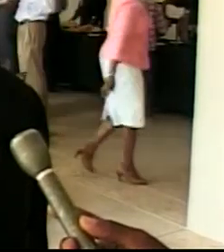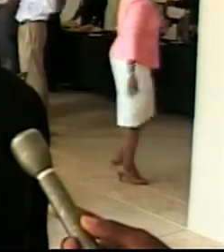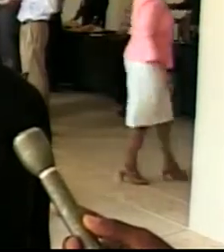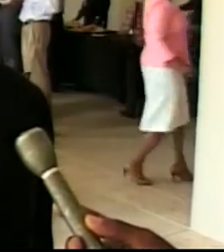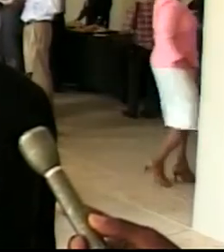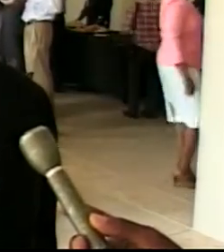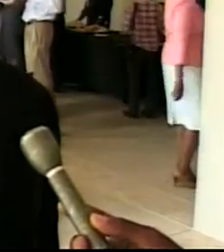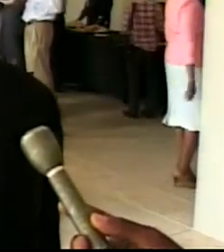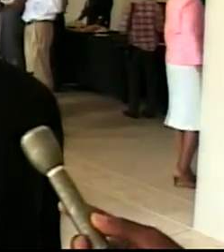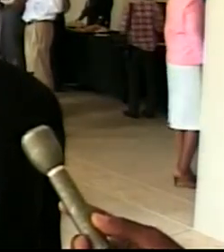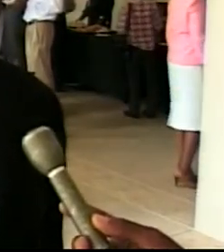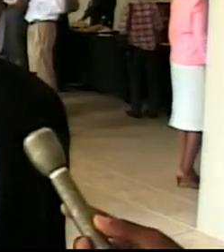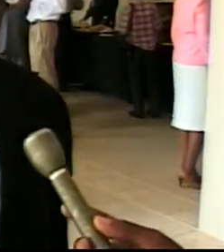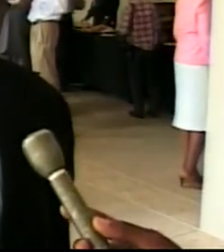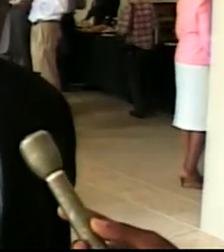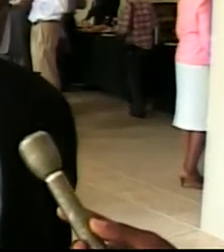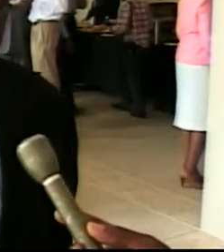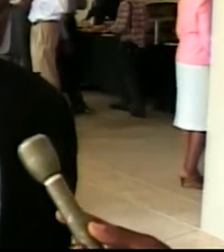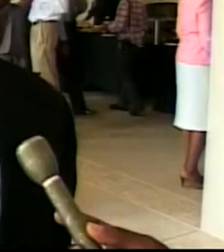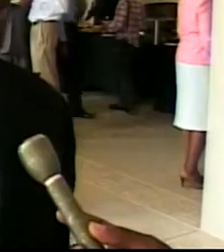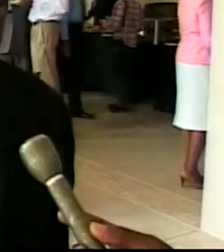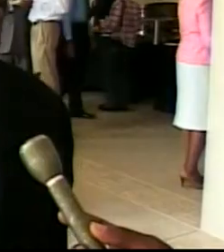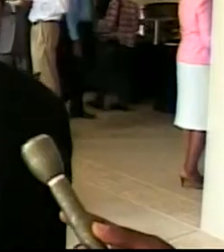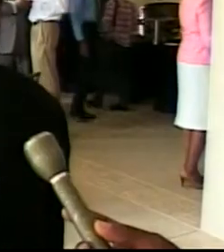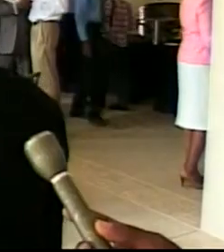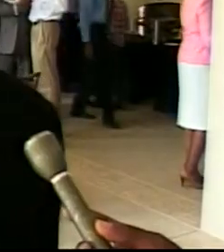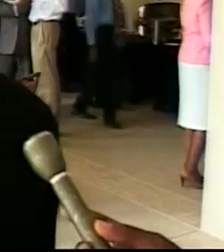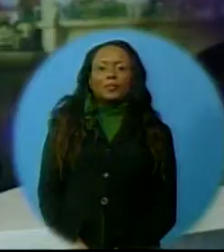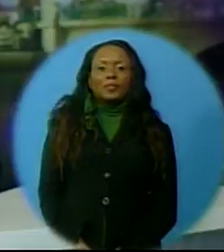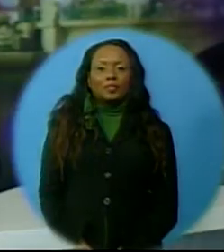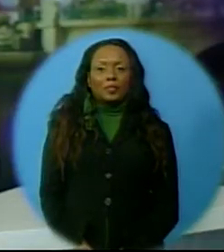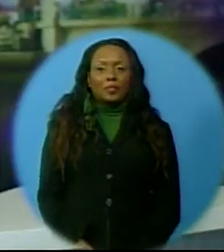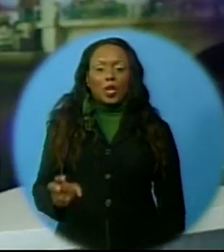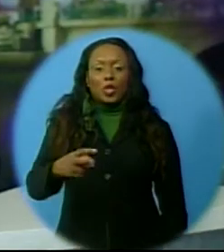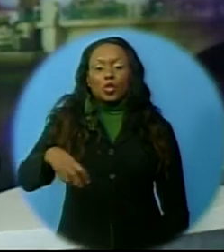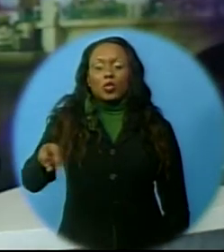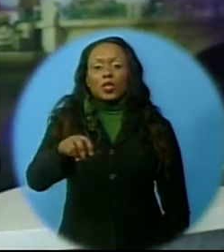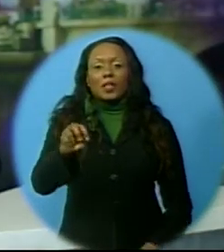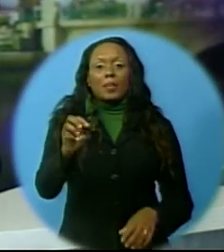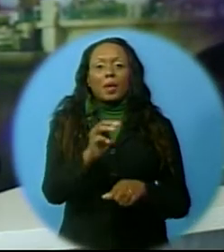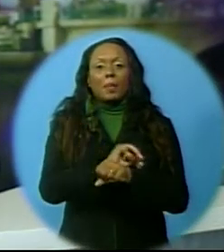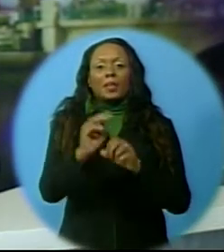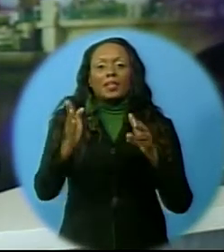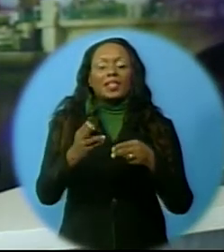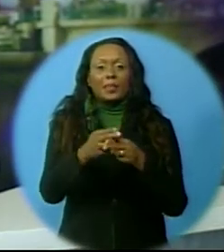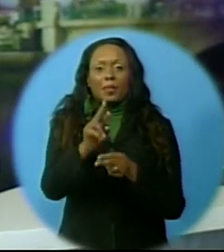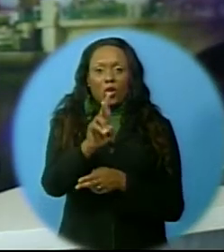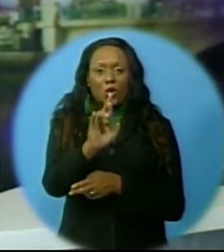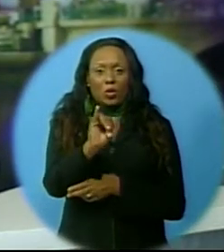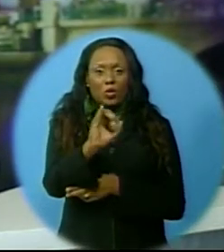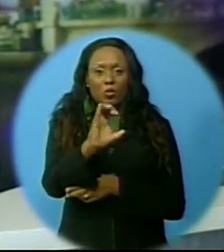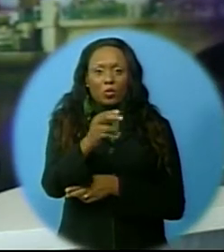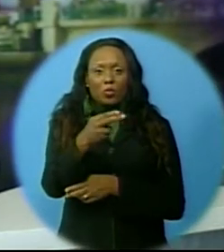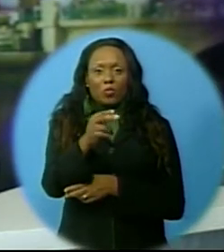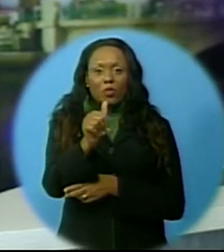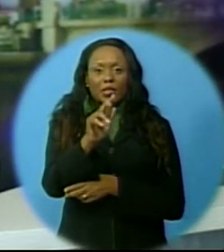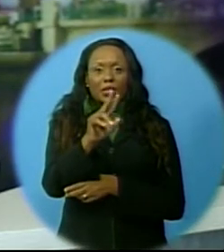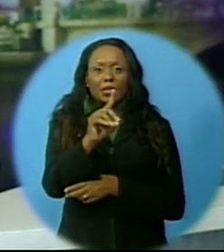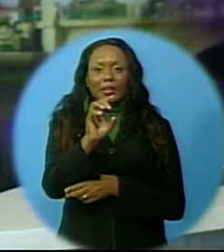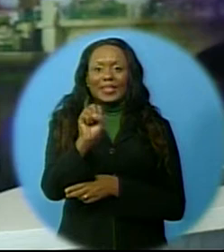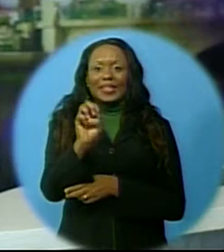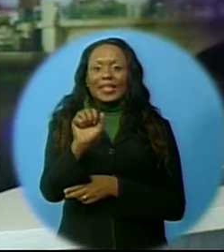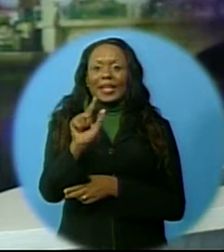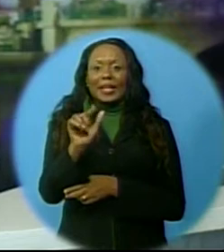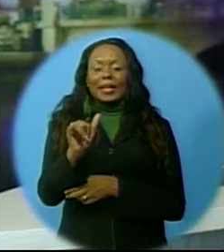we think it just needs to step up to reach the next level. Tourism Minister Richard Seeley is the new chairman